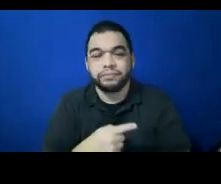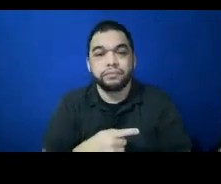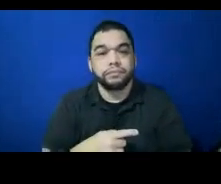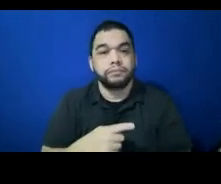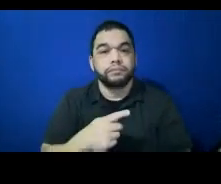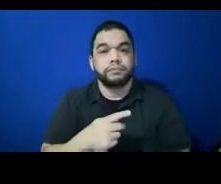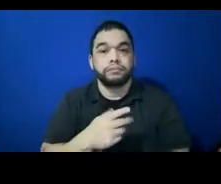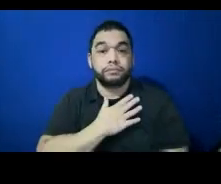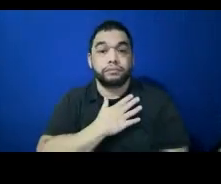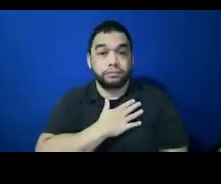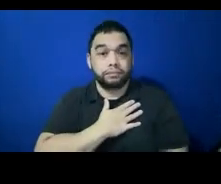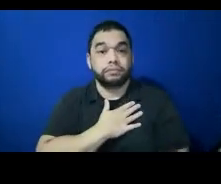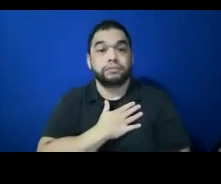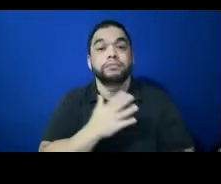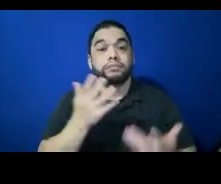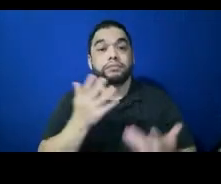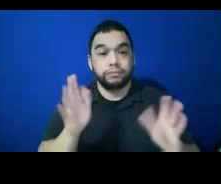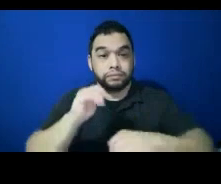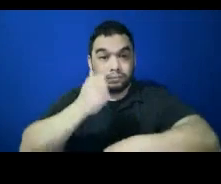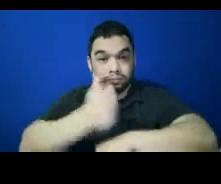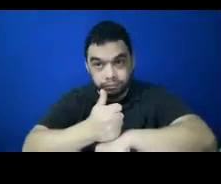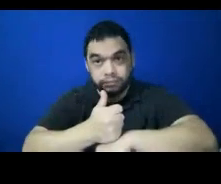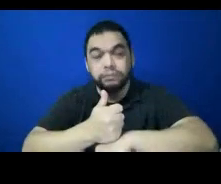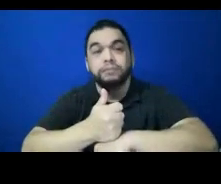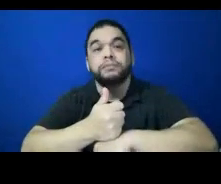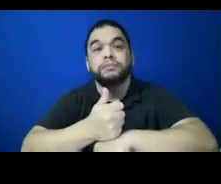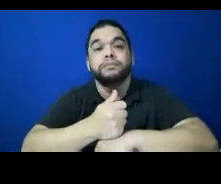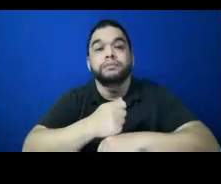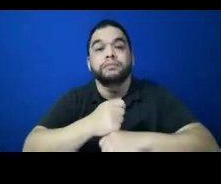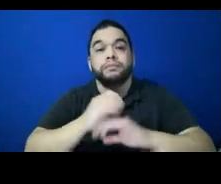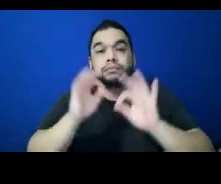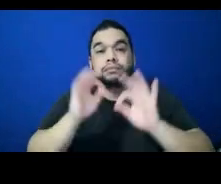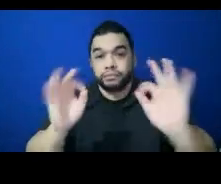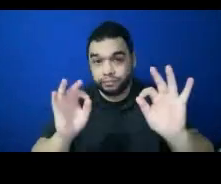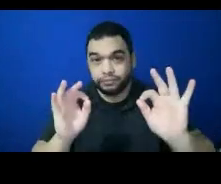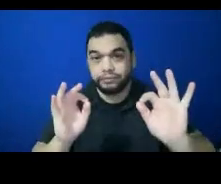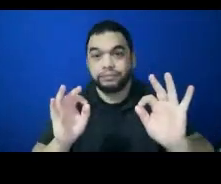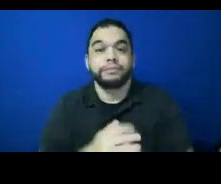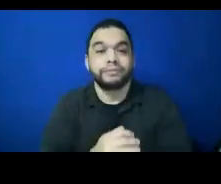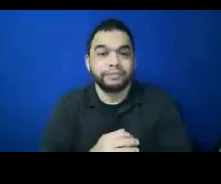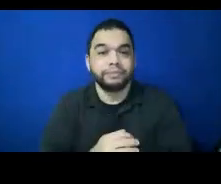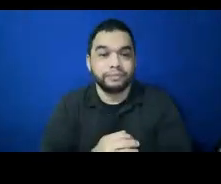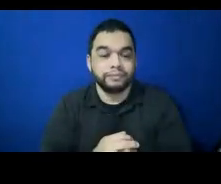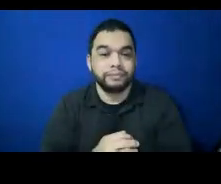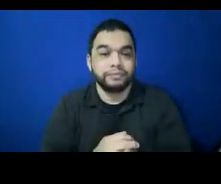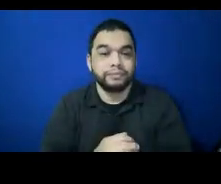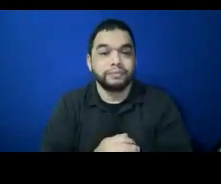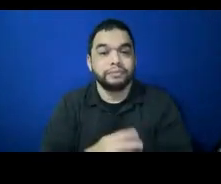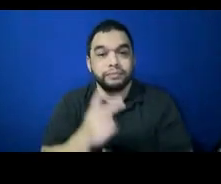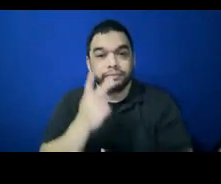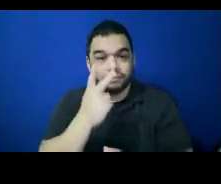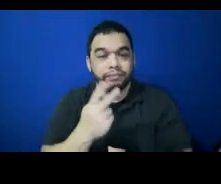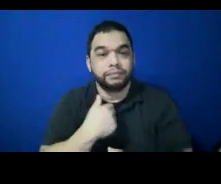right now. I completed the module. I approved the module 100%. So you're going to